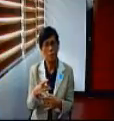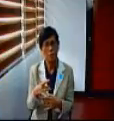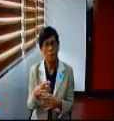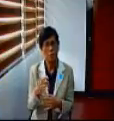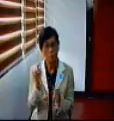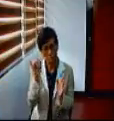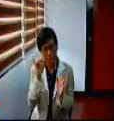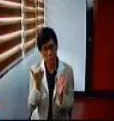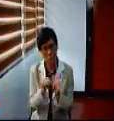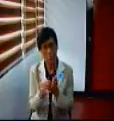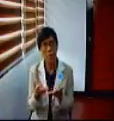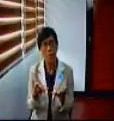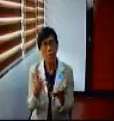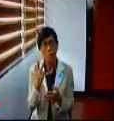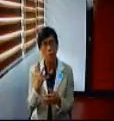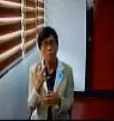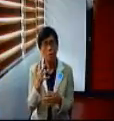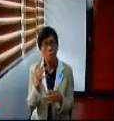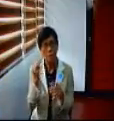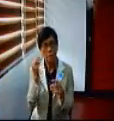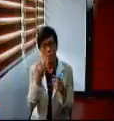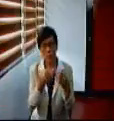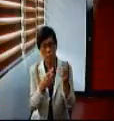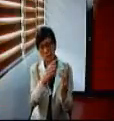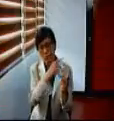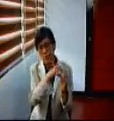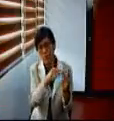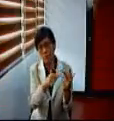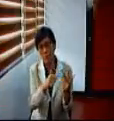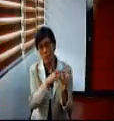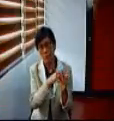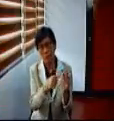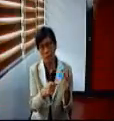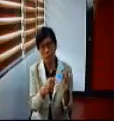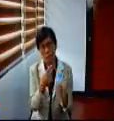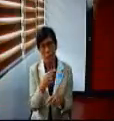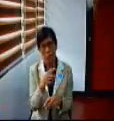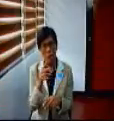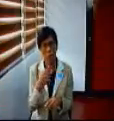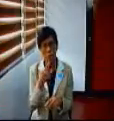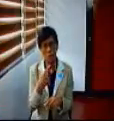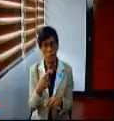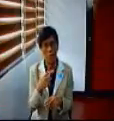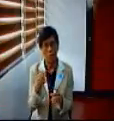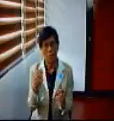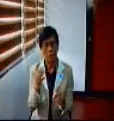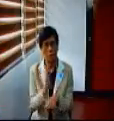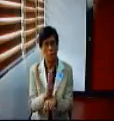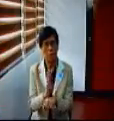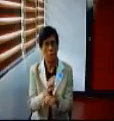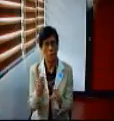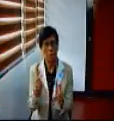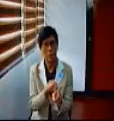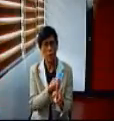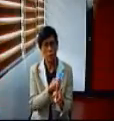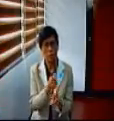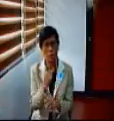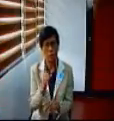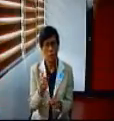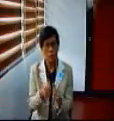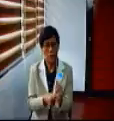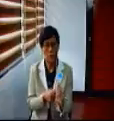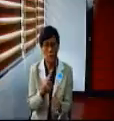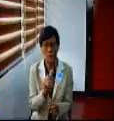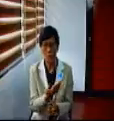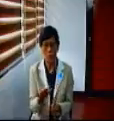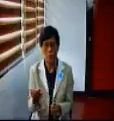here three main actors: the state, the businesses, and the victims. And what each of these need